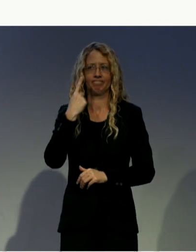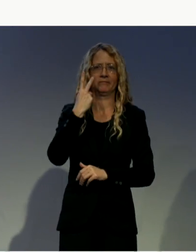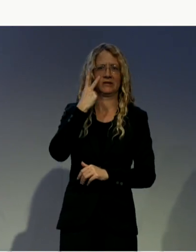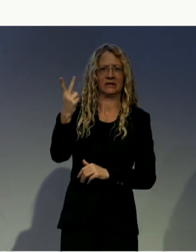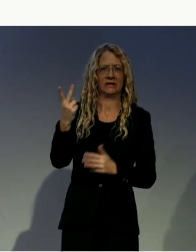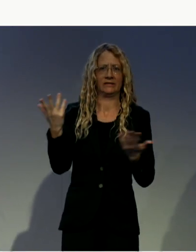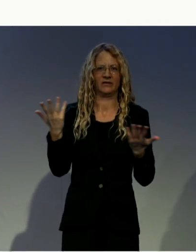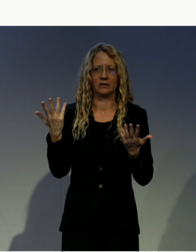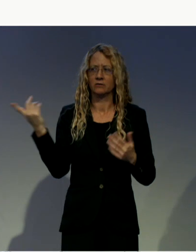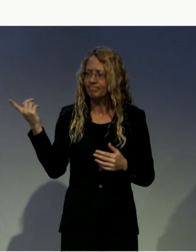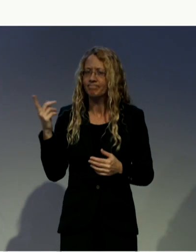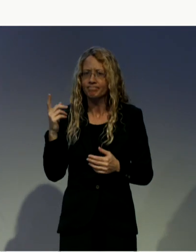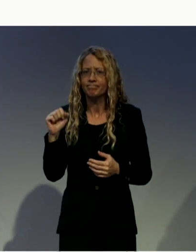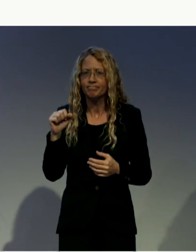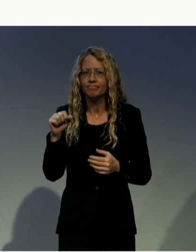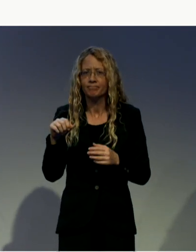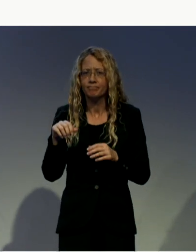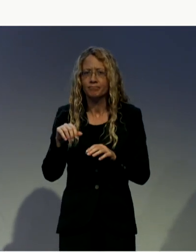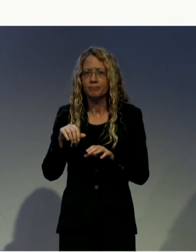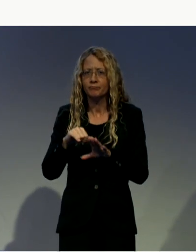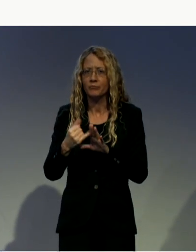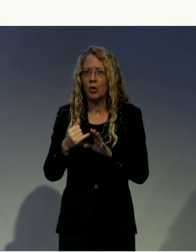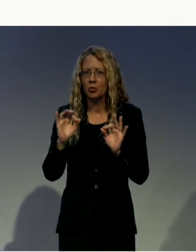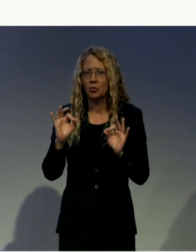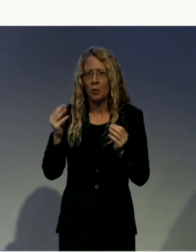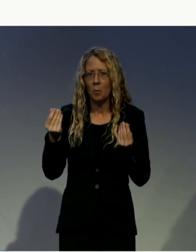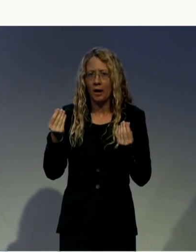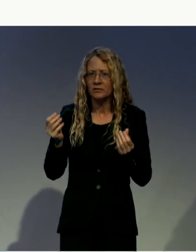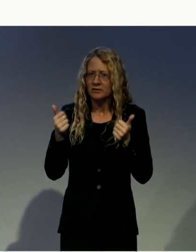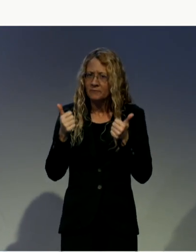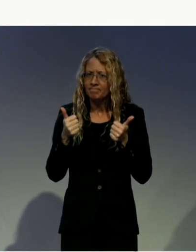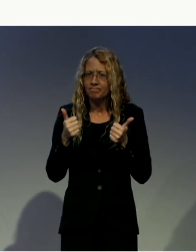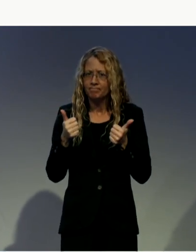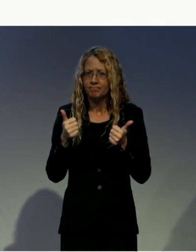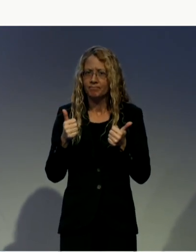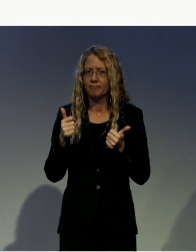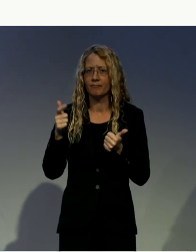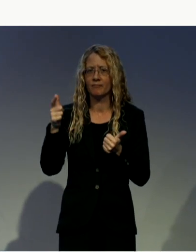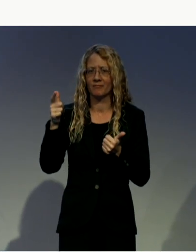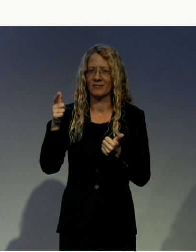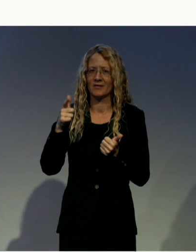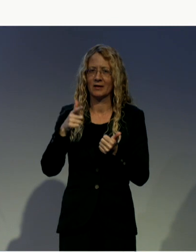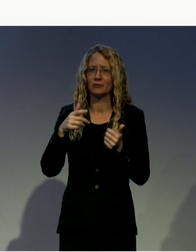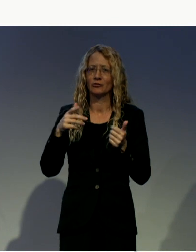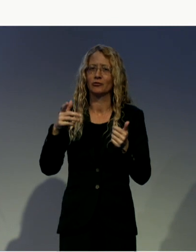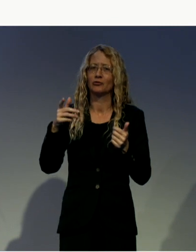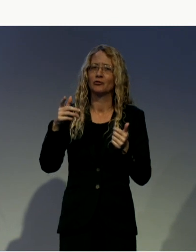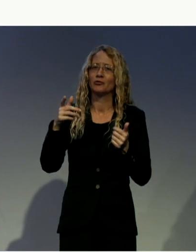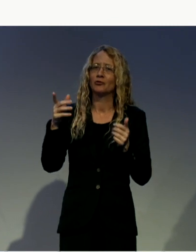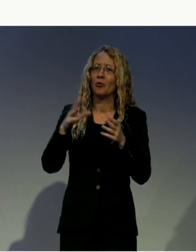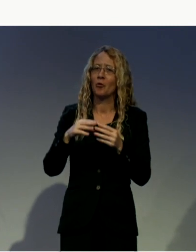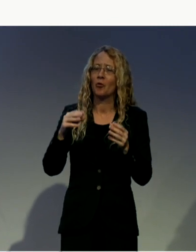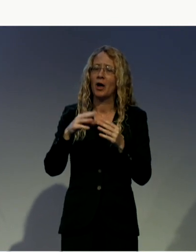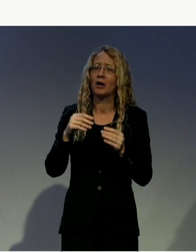such stories, they come with sympathy, sadness, and they make you feel like, oh, what's going on,